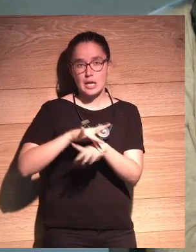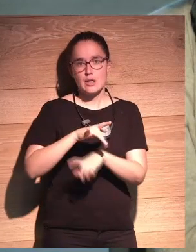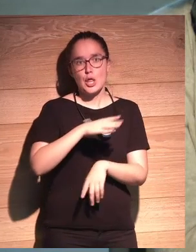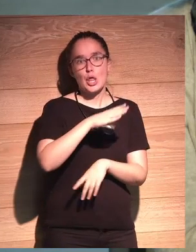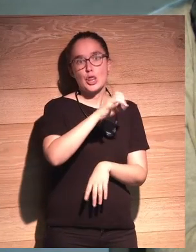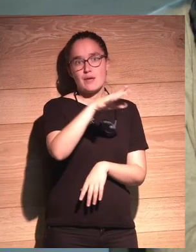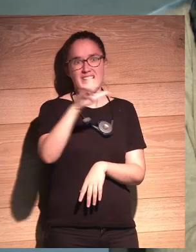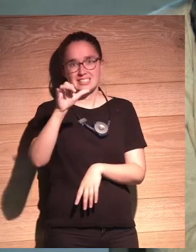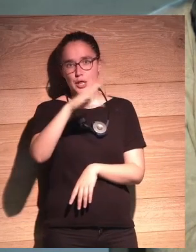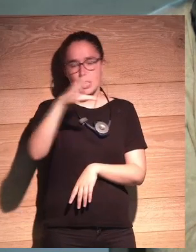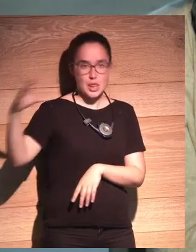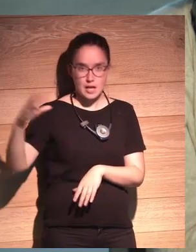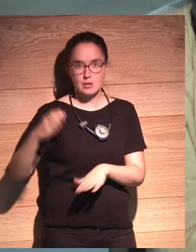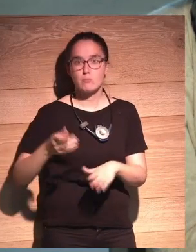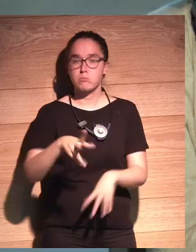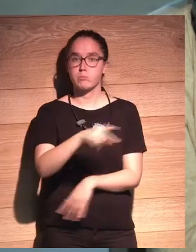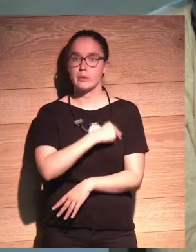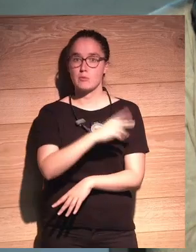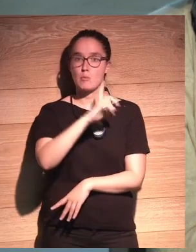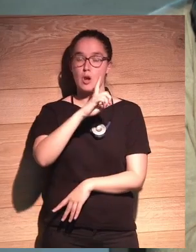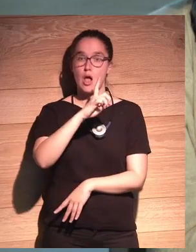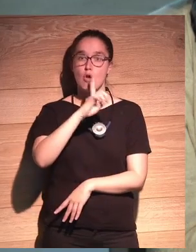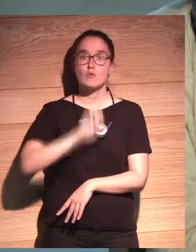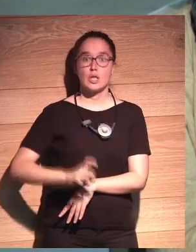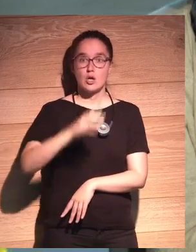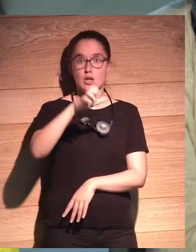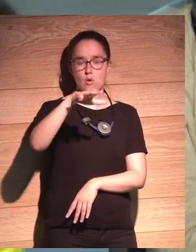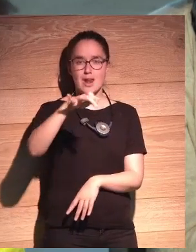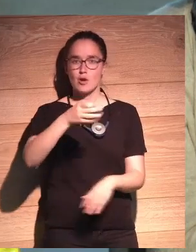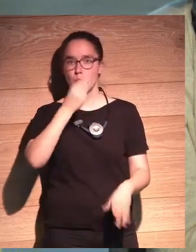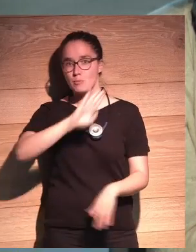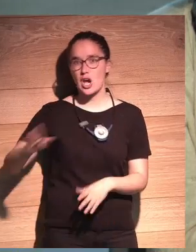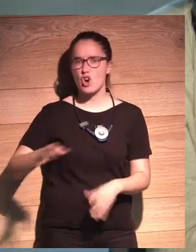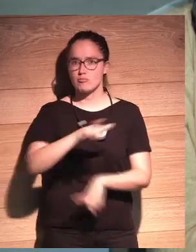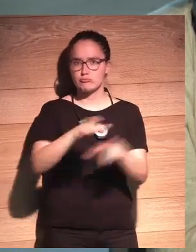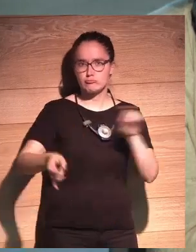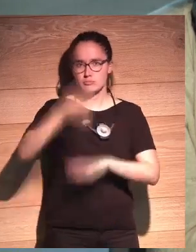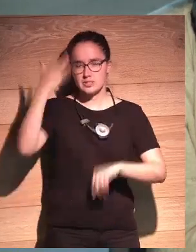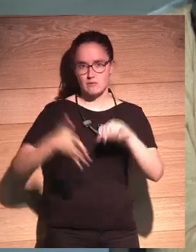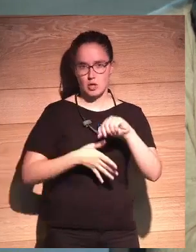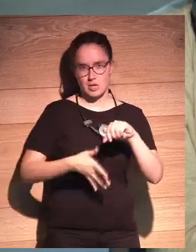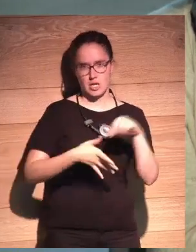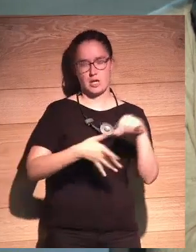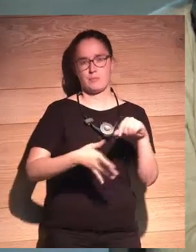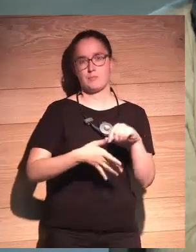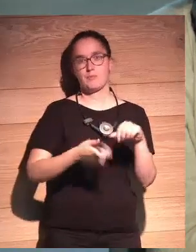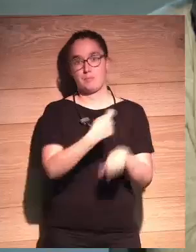digital platform of citizen innovation, civics.cc, that has been awarded